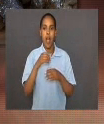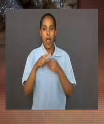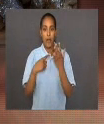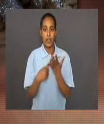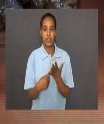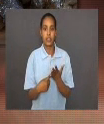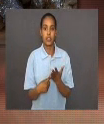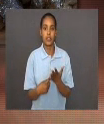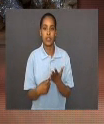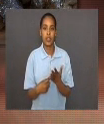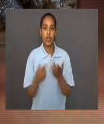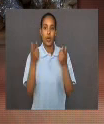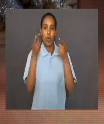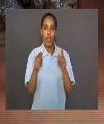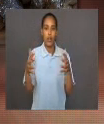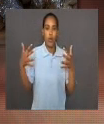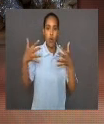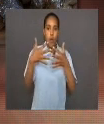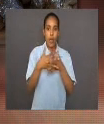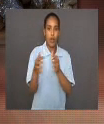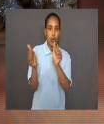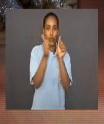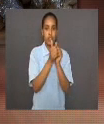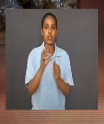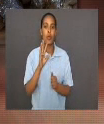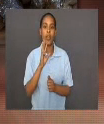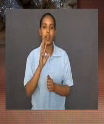However, when combined with water,